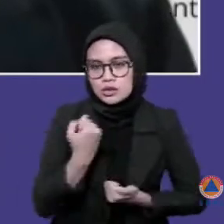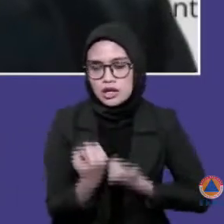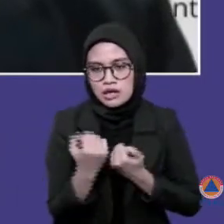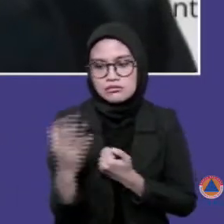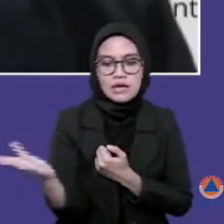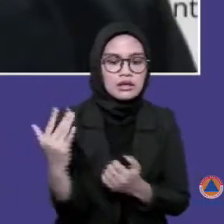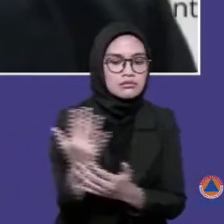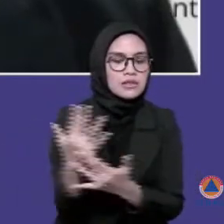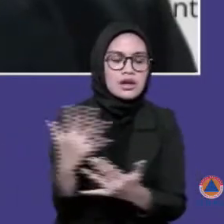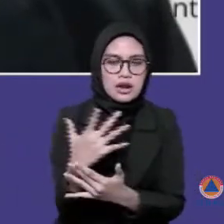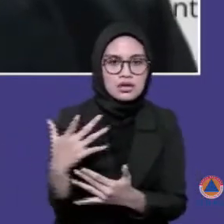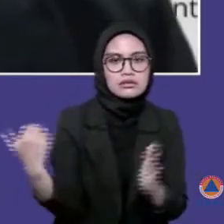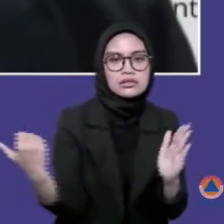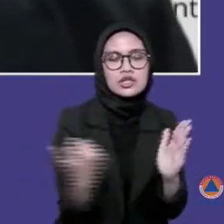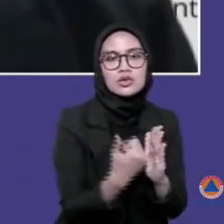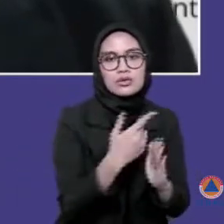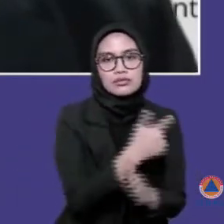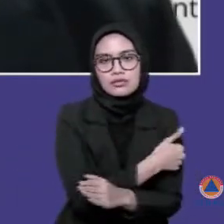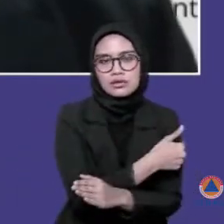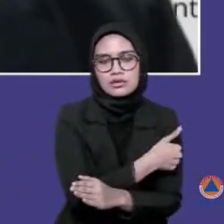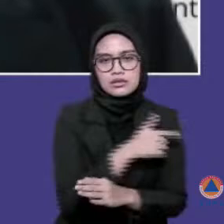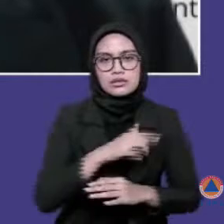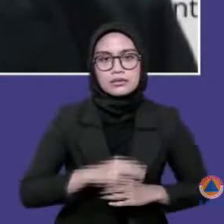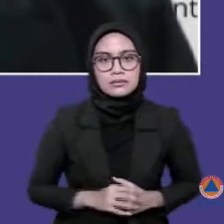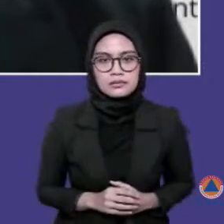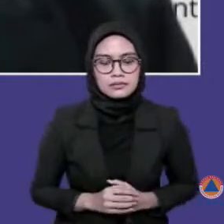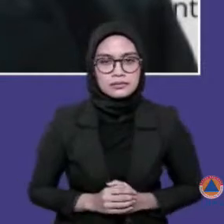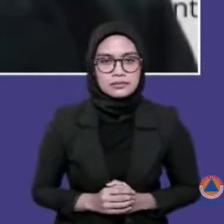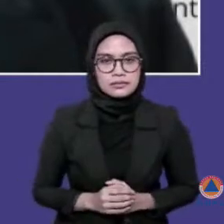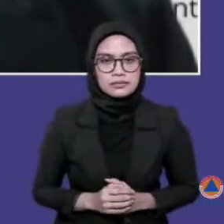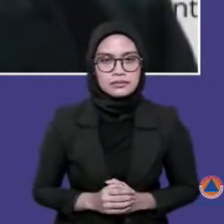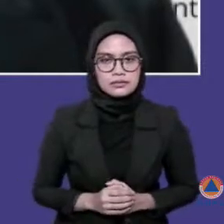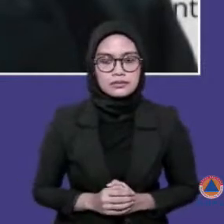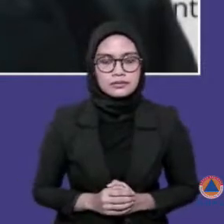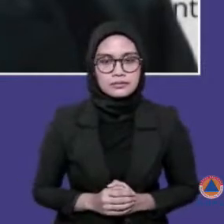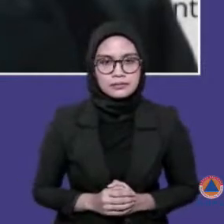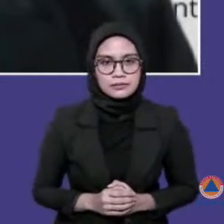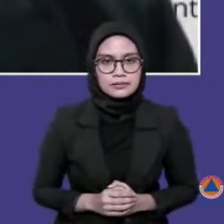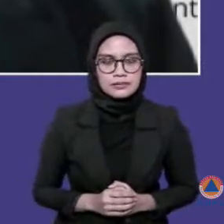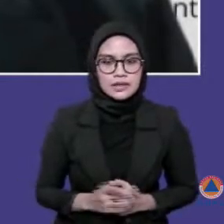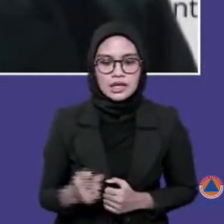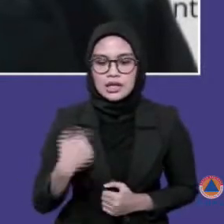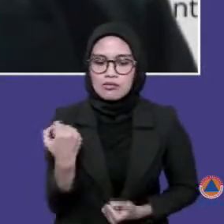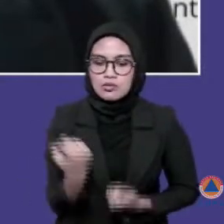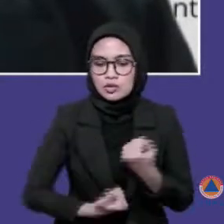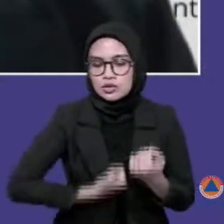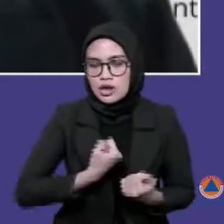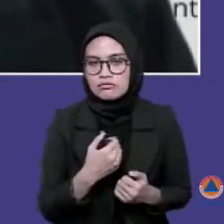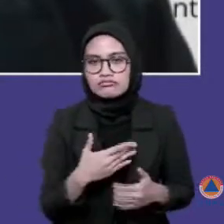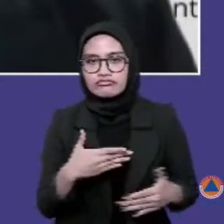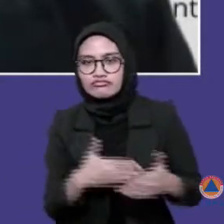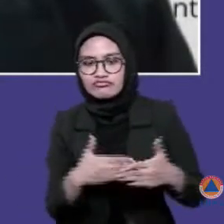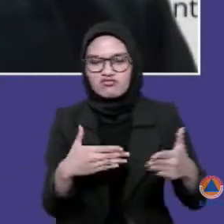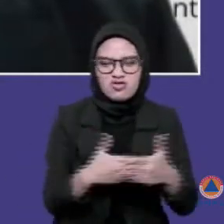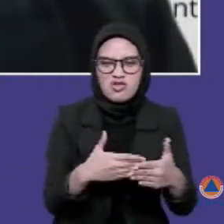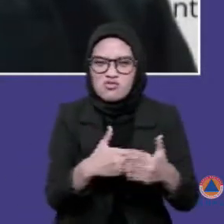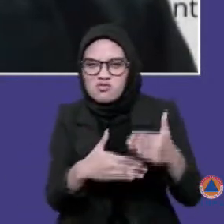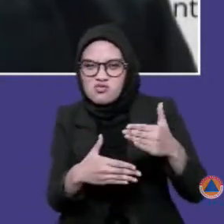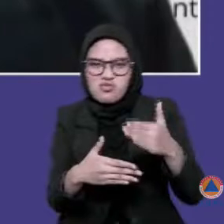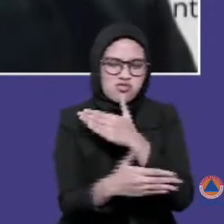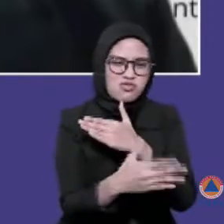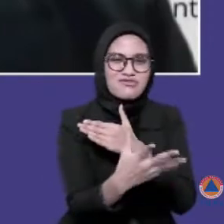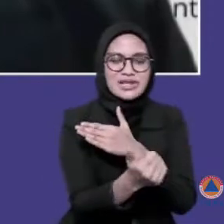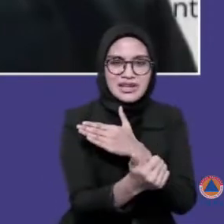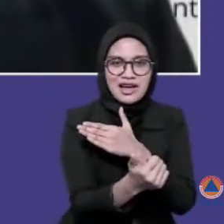in terms of the coverage. So that's why we want to make sure that all obstacles can be overcome with the support